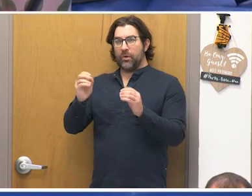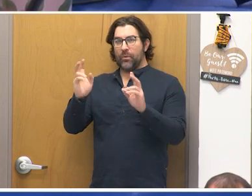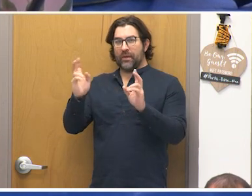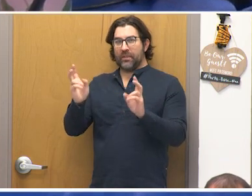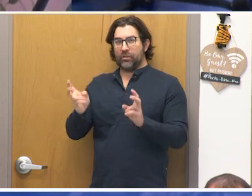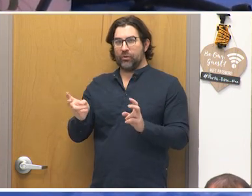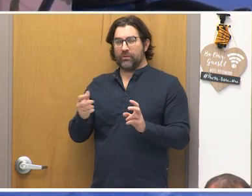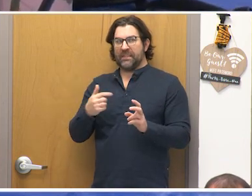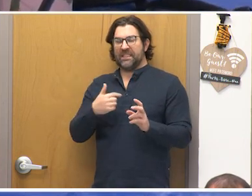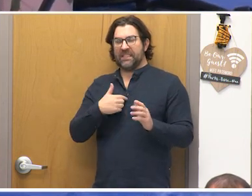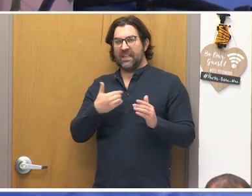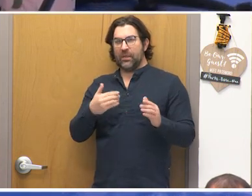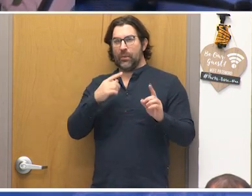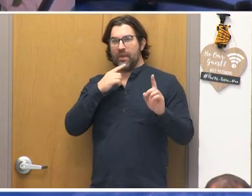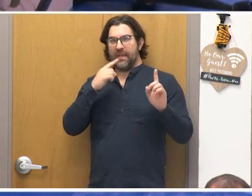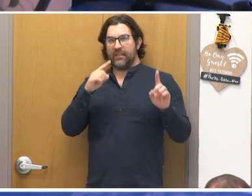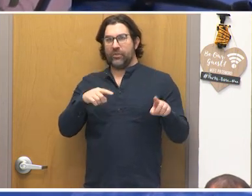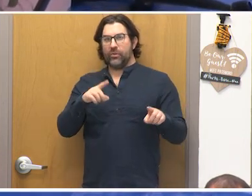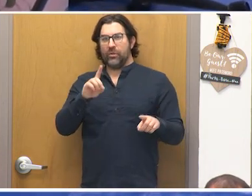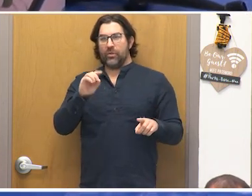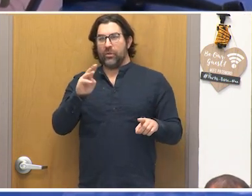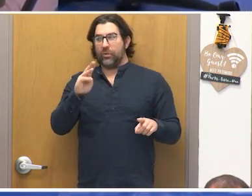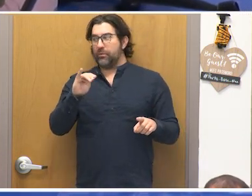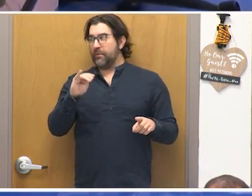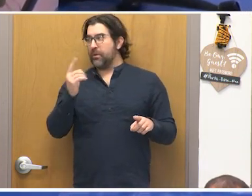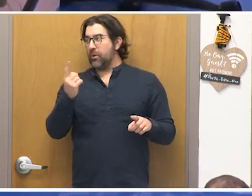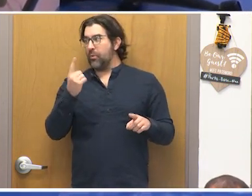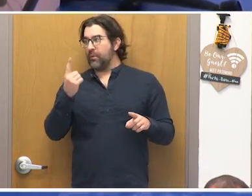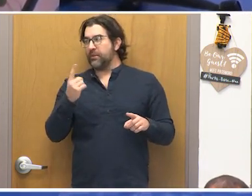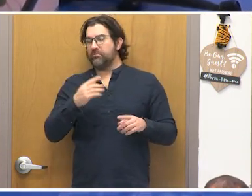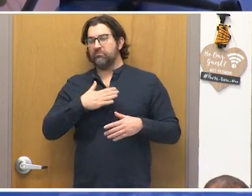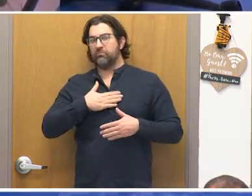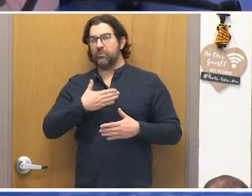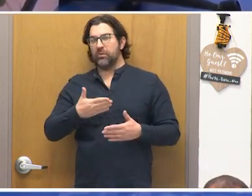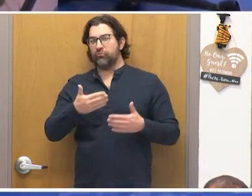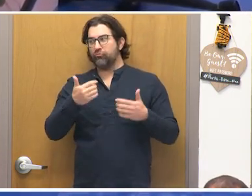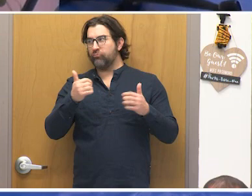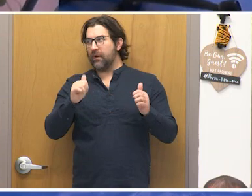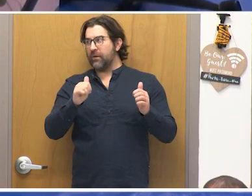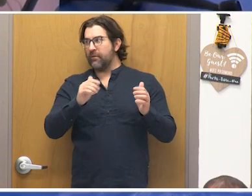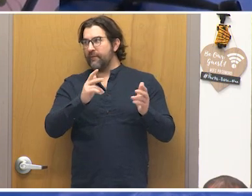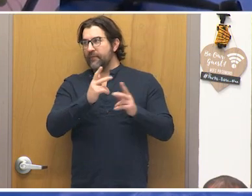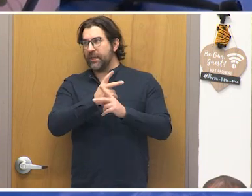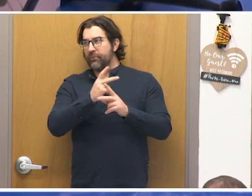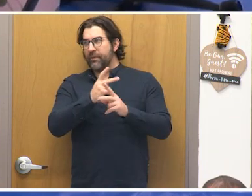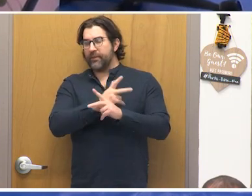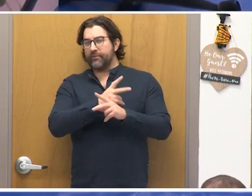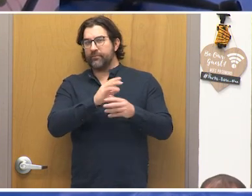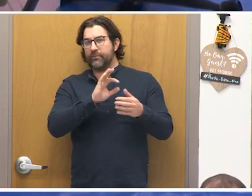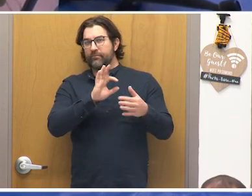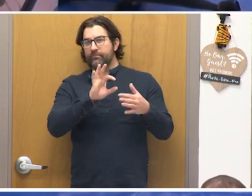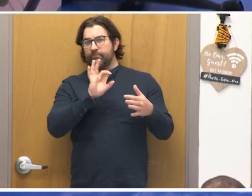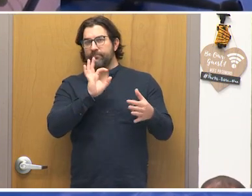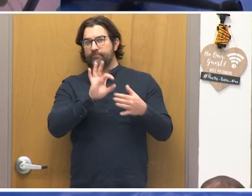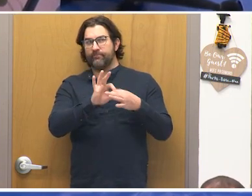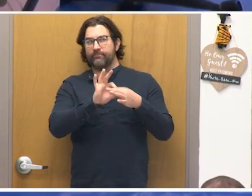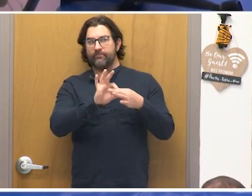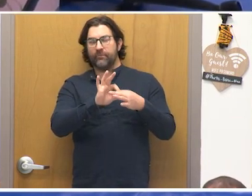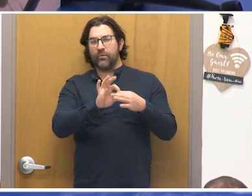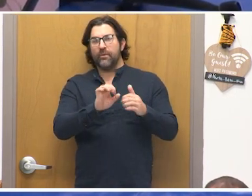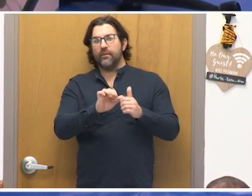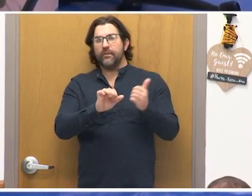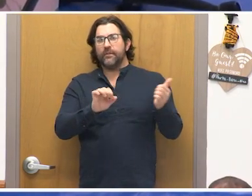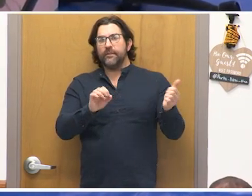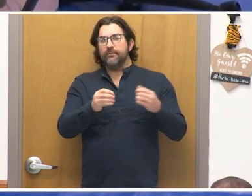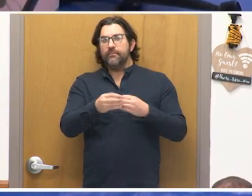ahead and answer that for DOMI, that we are always happy to try to arrange those partnerships with other organizations. I think